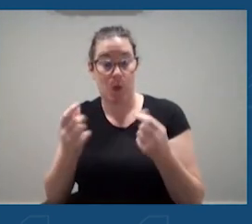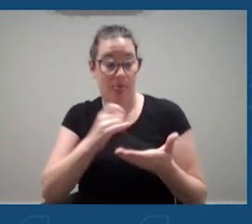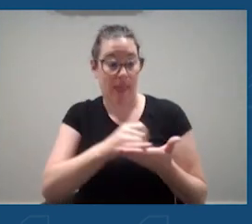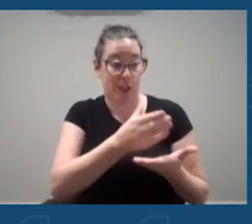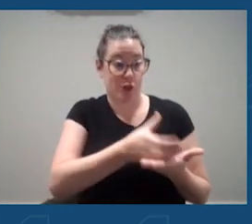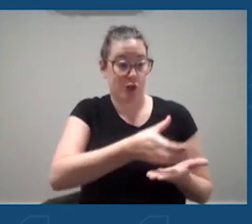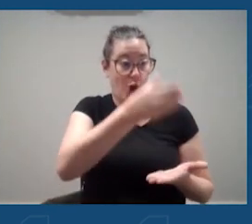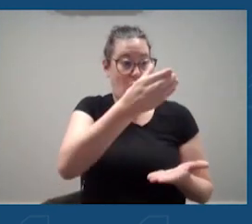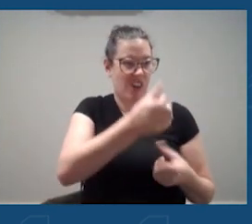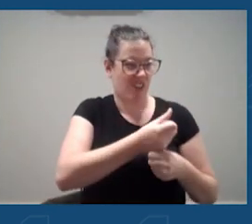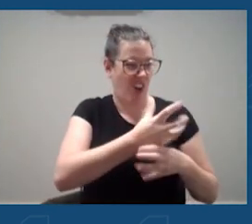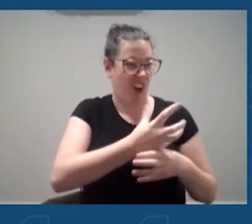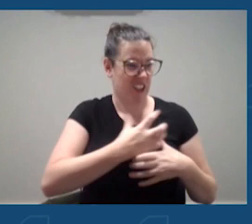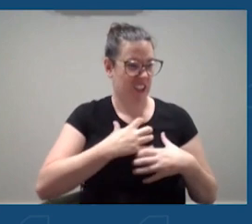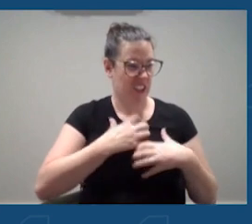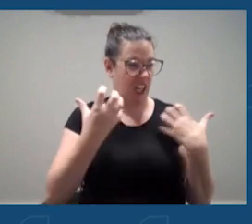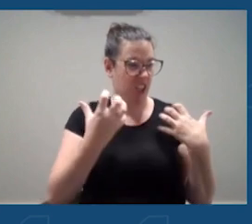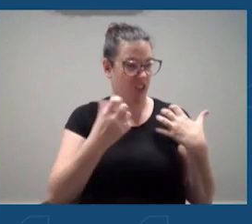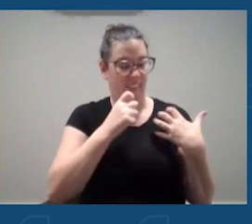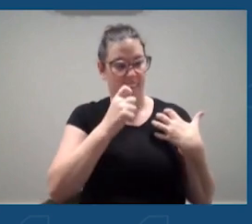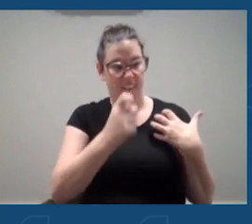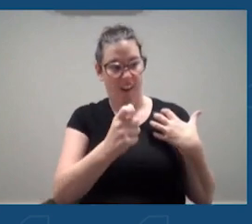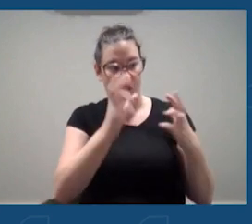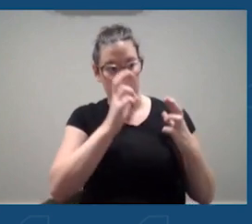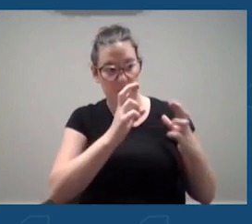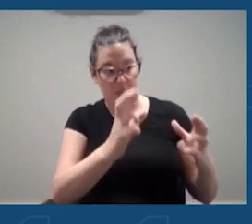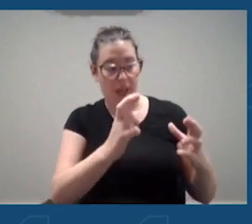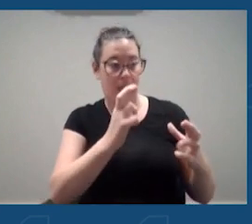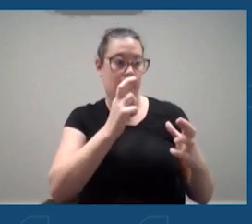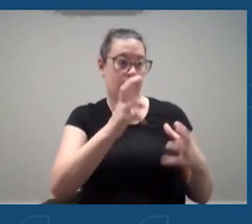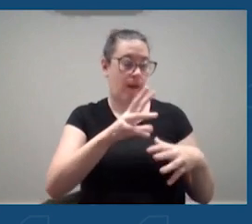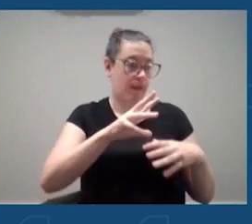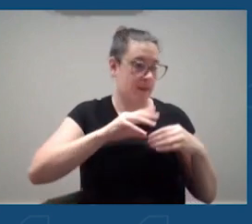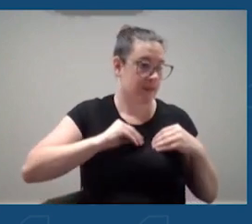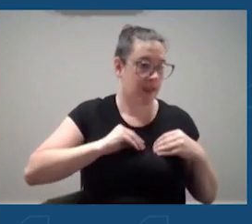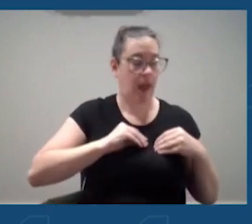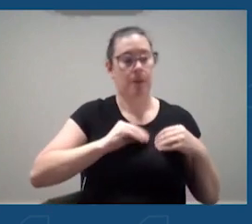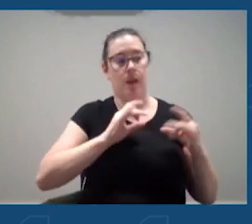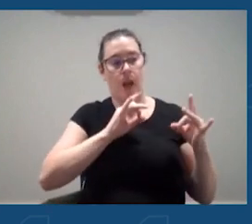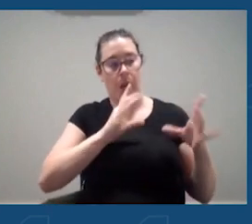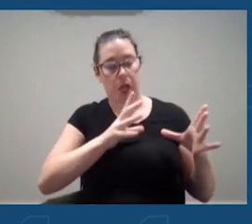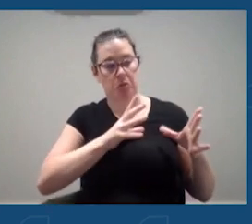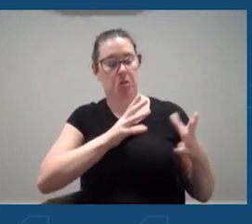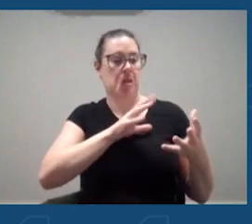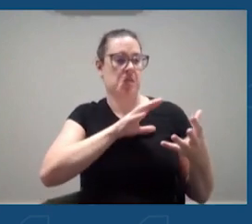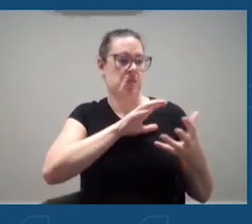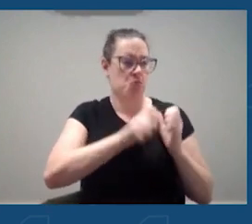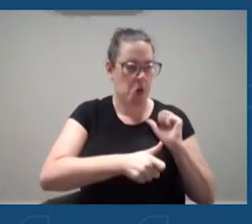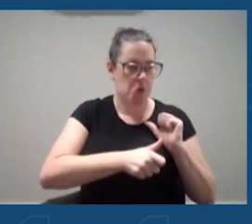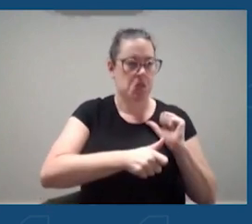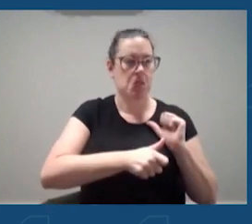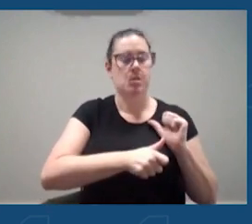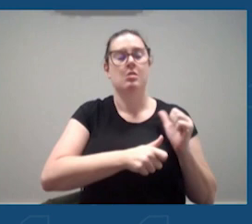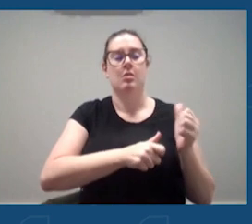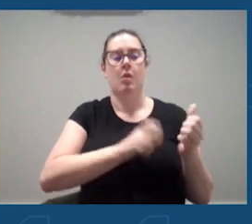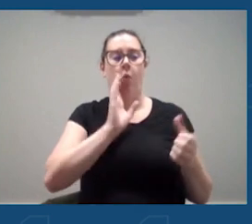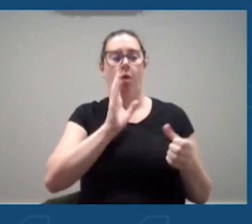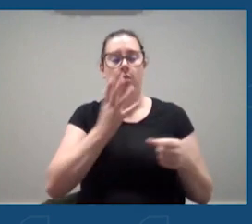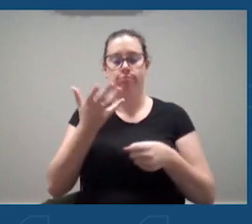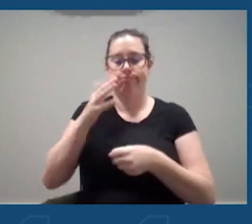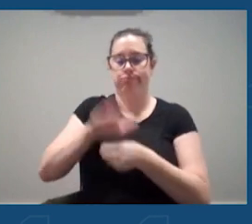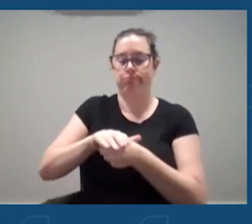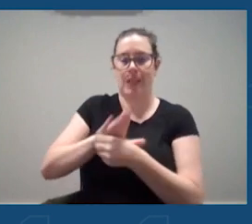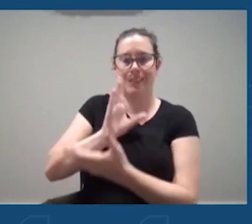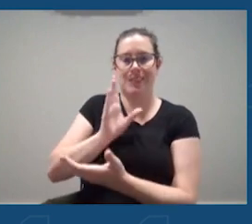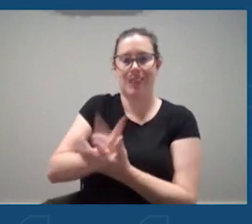jar of intolerance and hatred, cruelty and brutality. So the bill that Senator